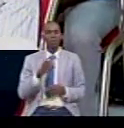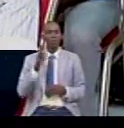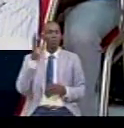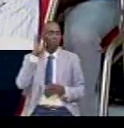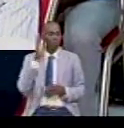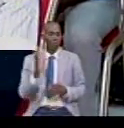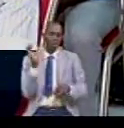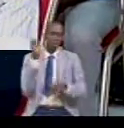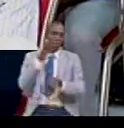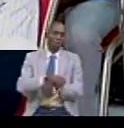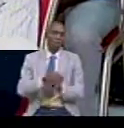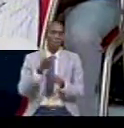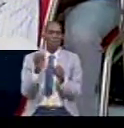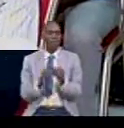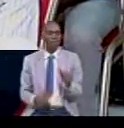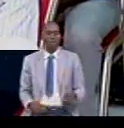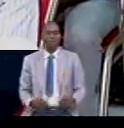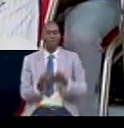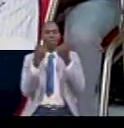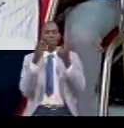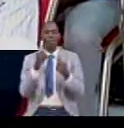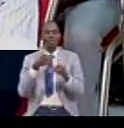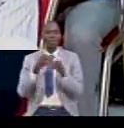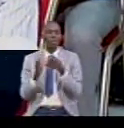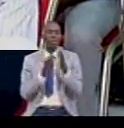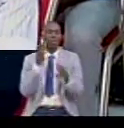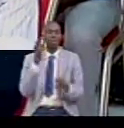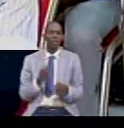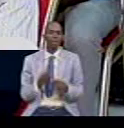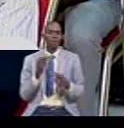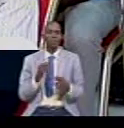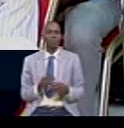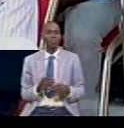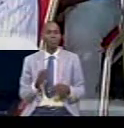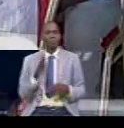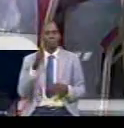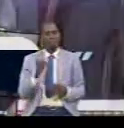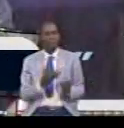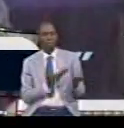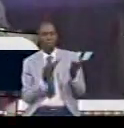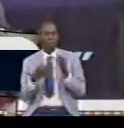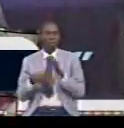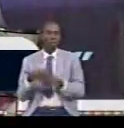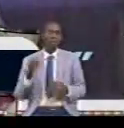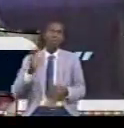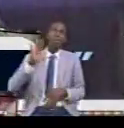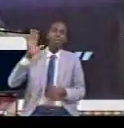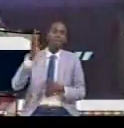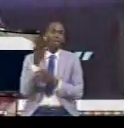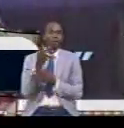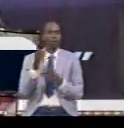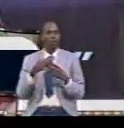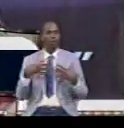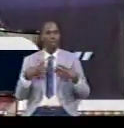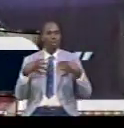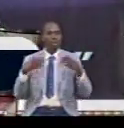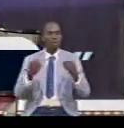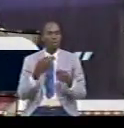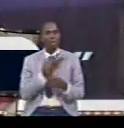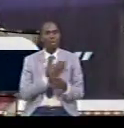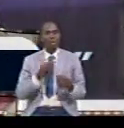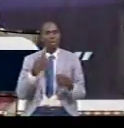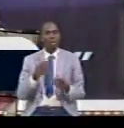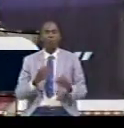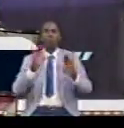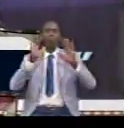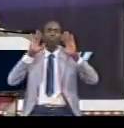you'll conquer every challenge in Jesus' name by stretching forth thine hand to heal, and that signs